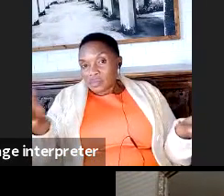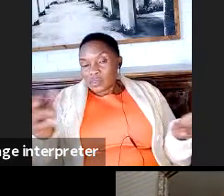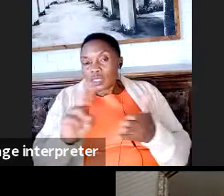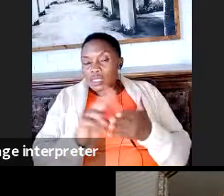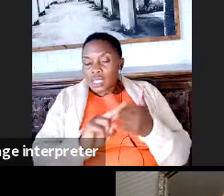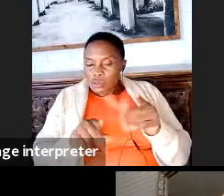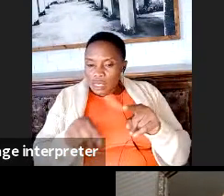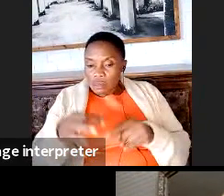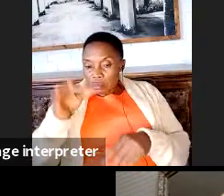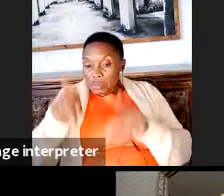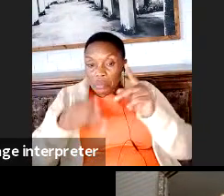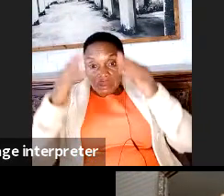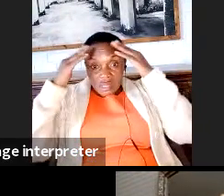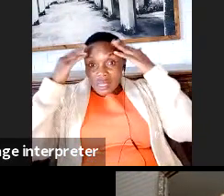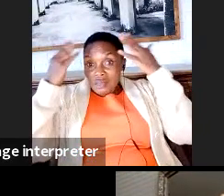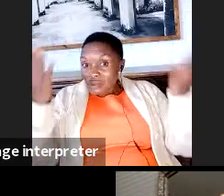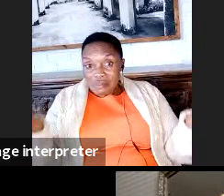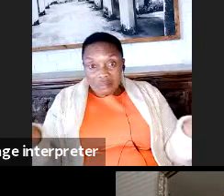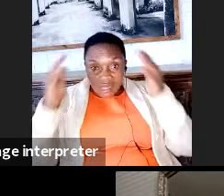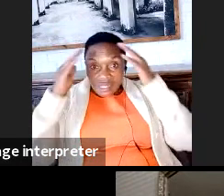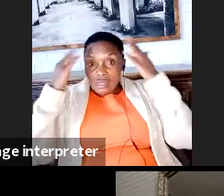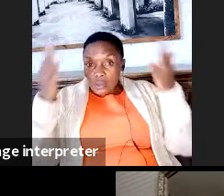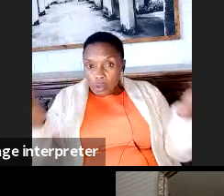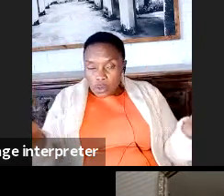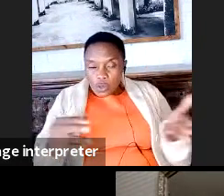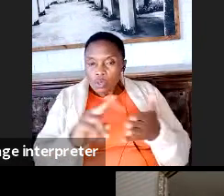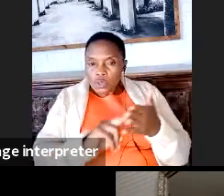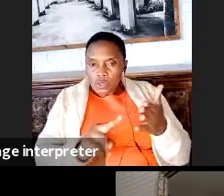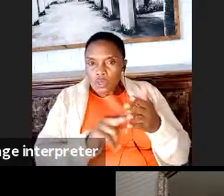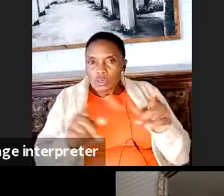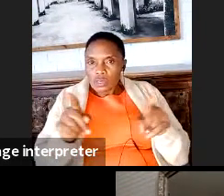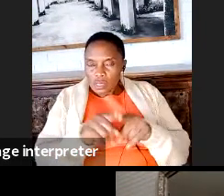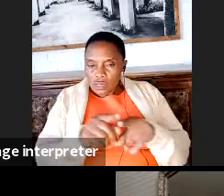take advantage of the population, knowing we don't know.